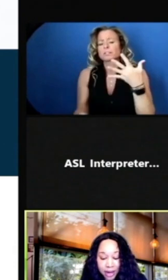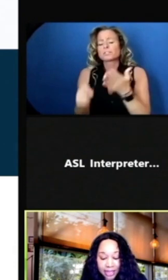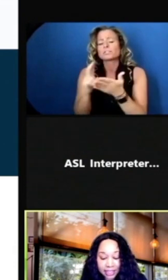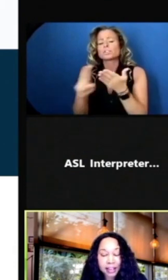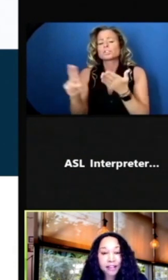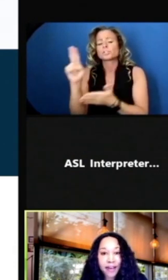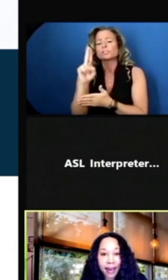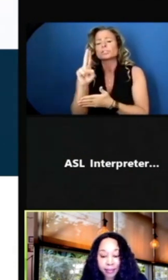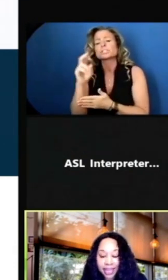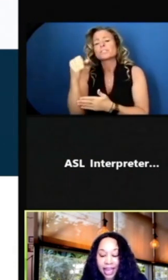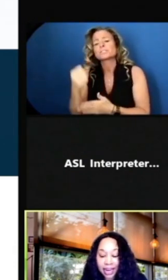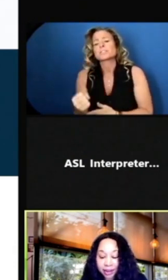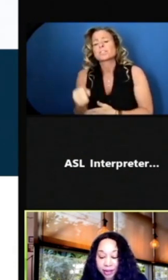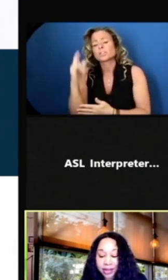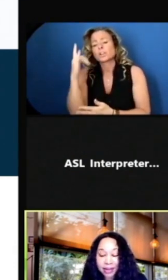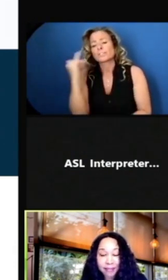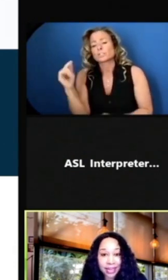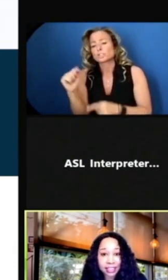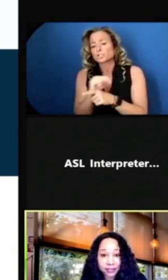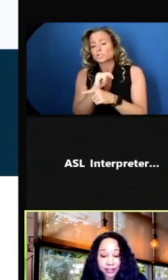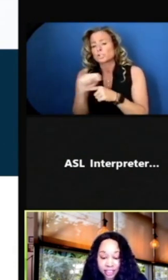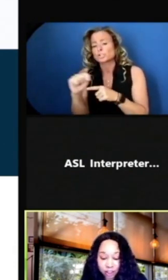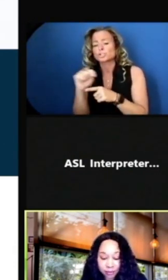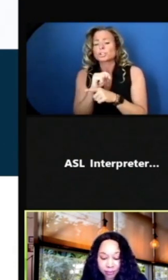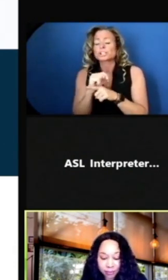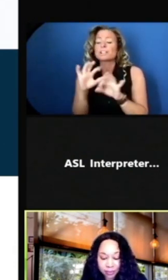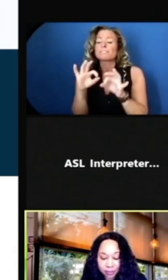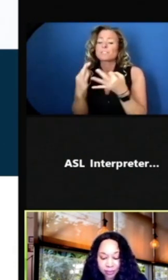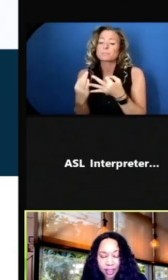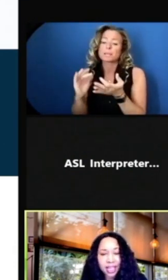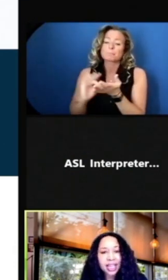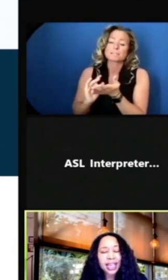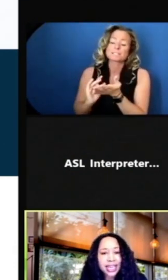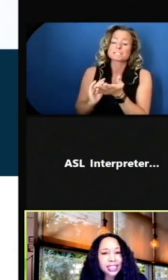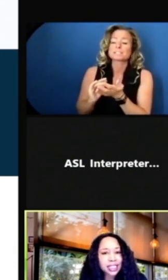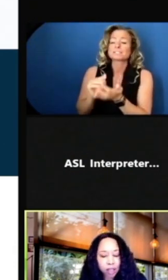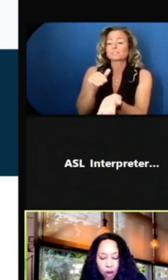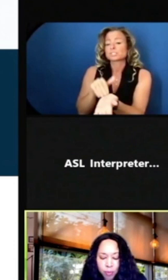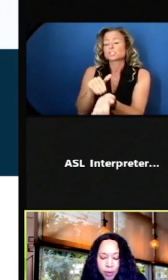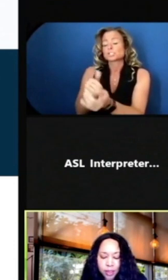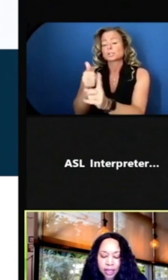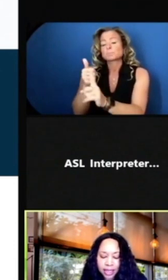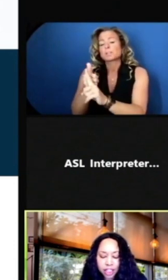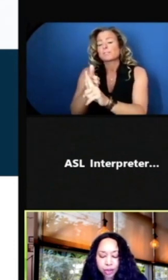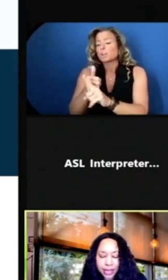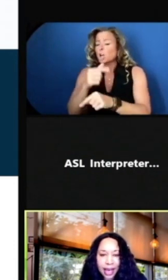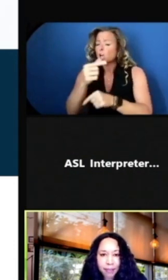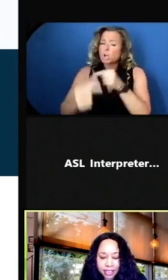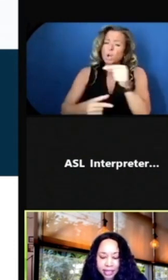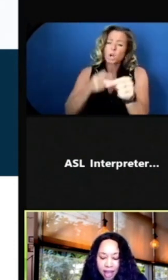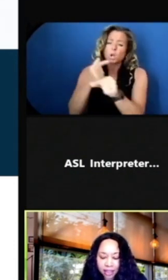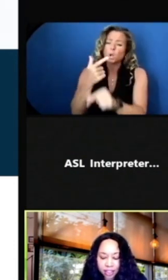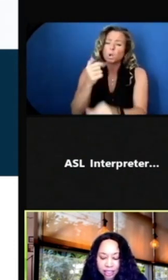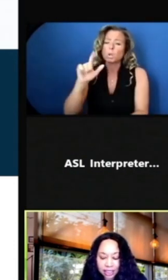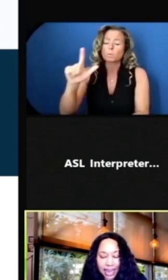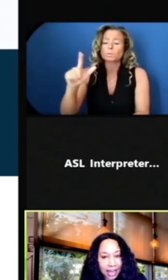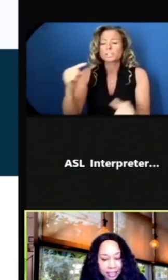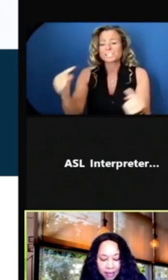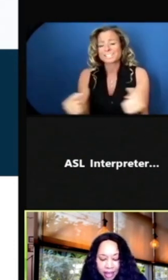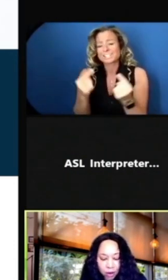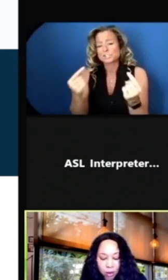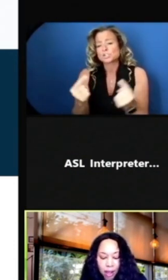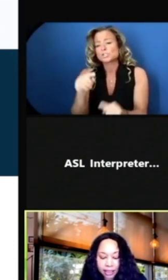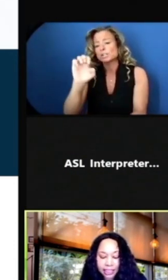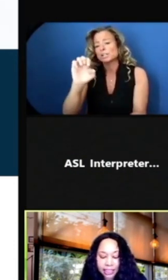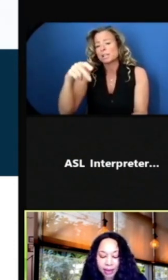California trained family and community medicine physician. He is a global injury epidemiologist and